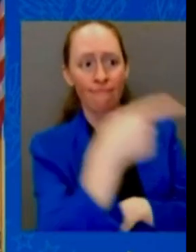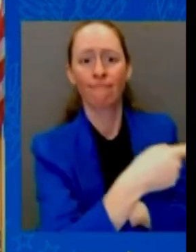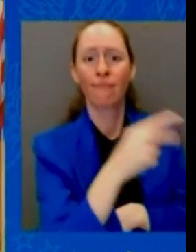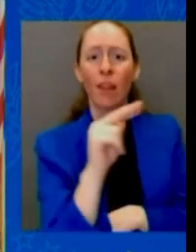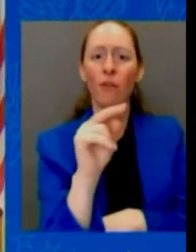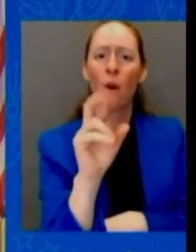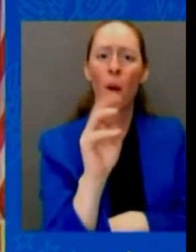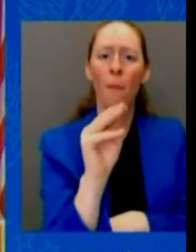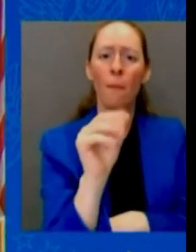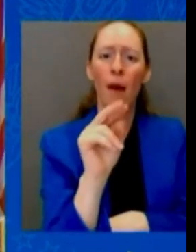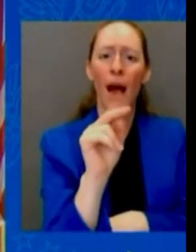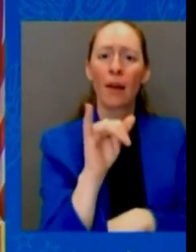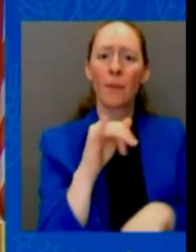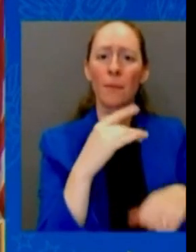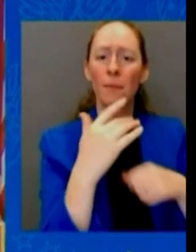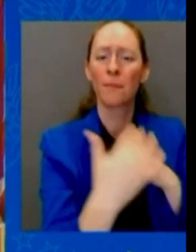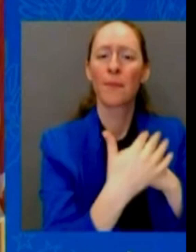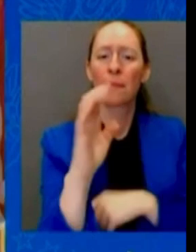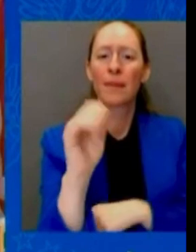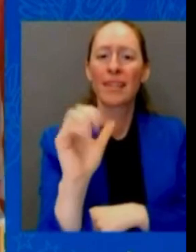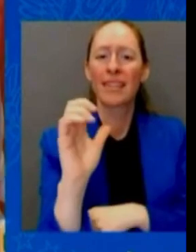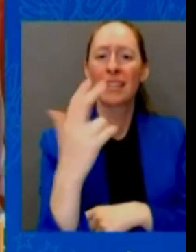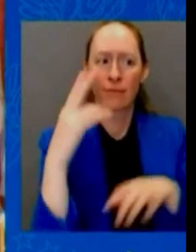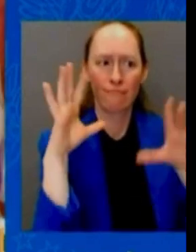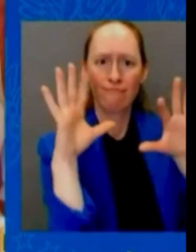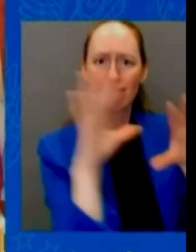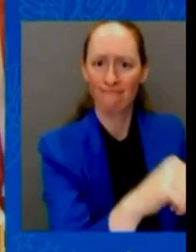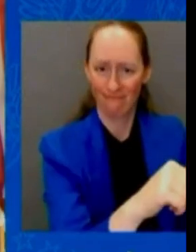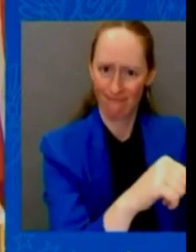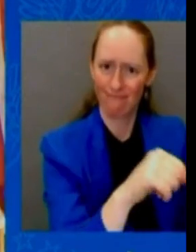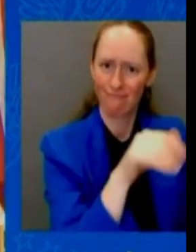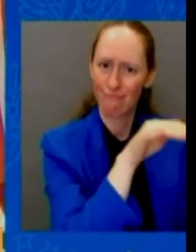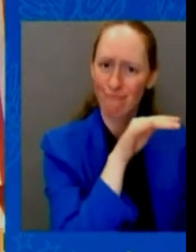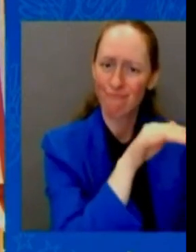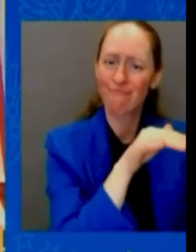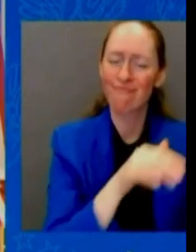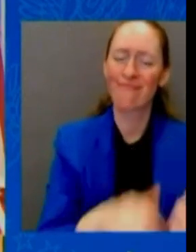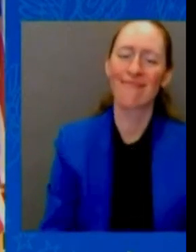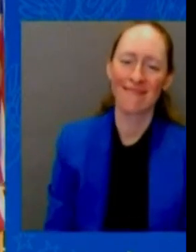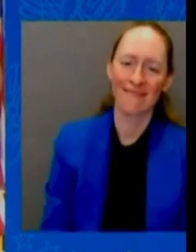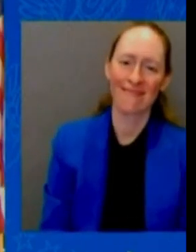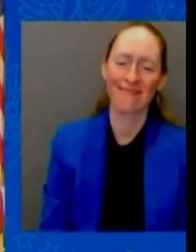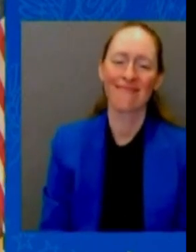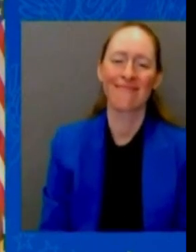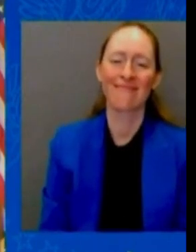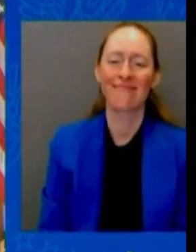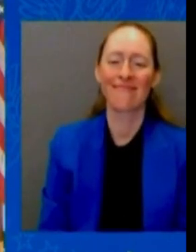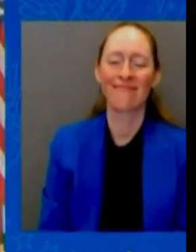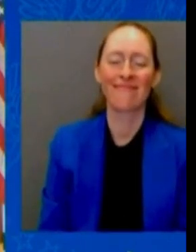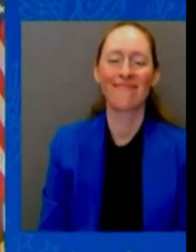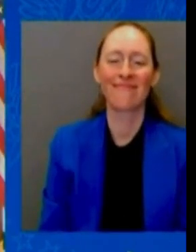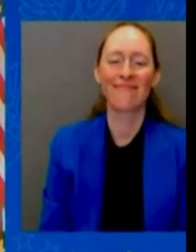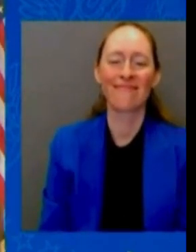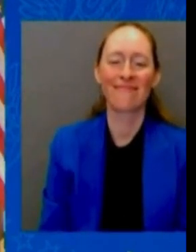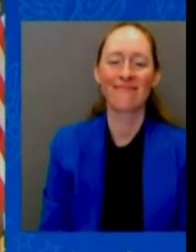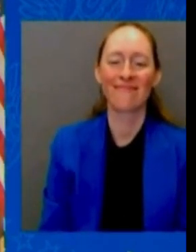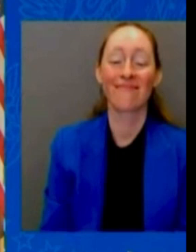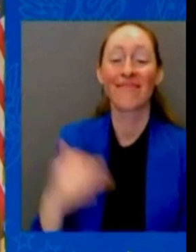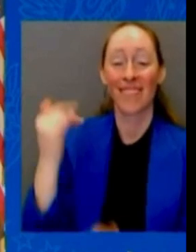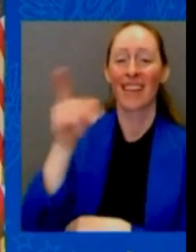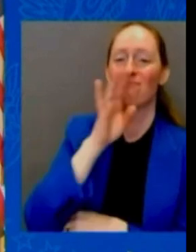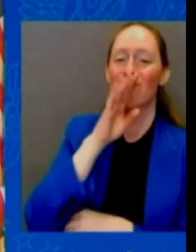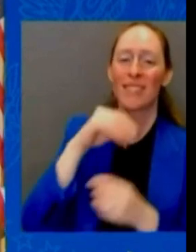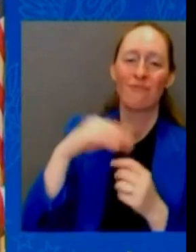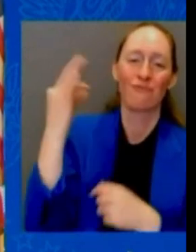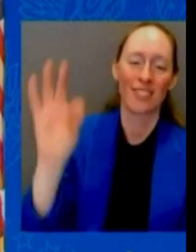Aussi, face au retour de la guerre sur le sol européen suite à l'agression russe contre l'Ukraine